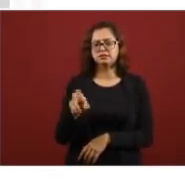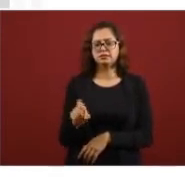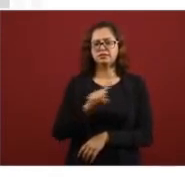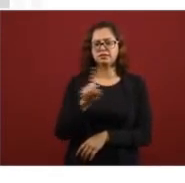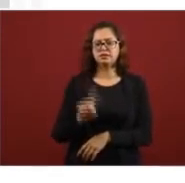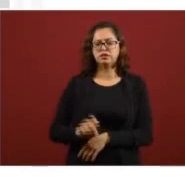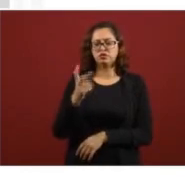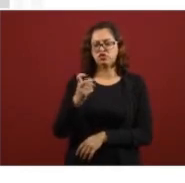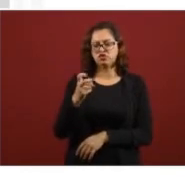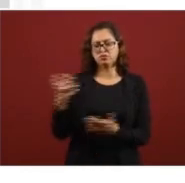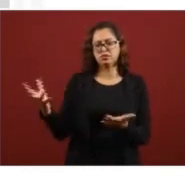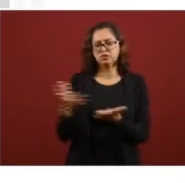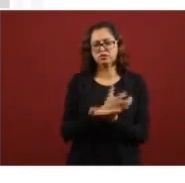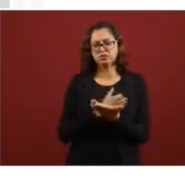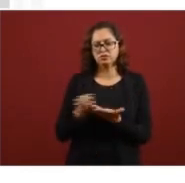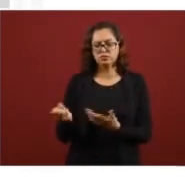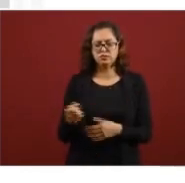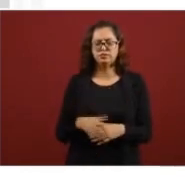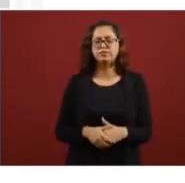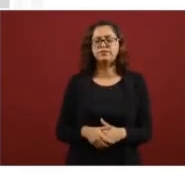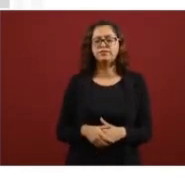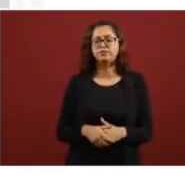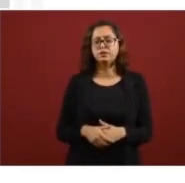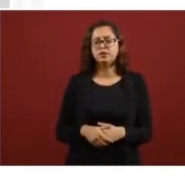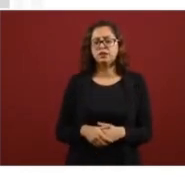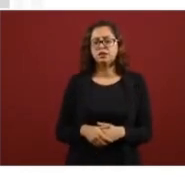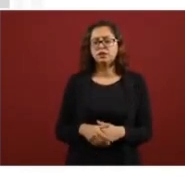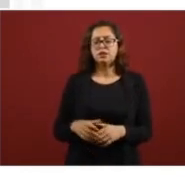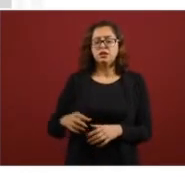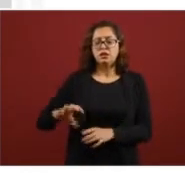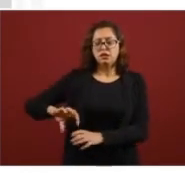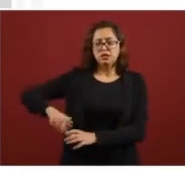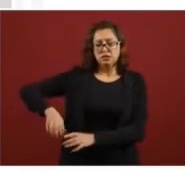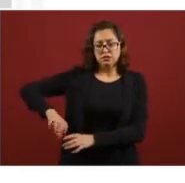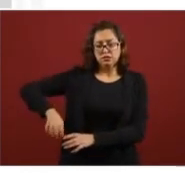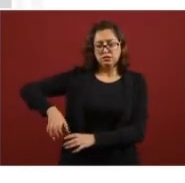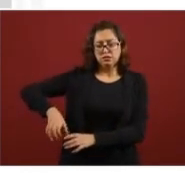Jesus Vasquez has a very good low price.